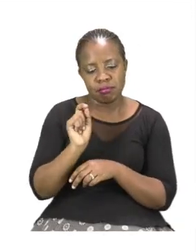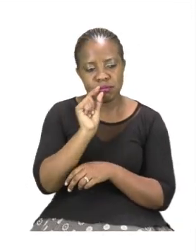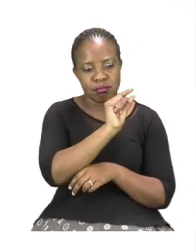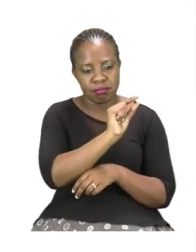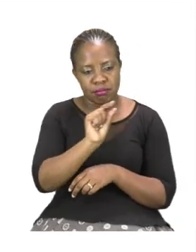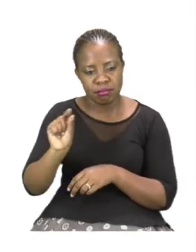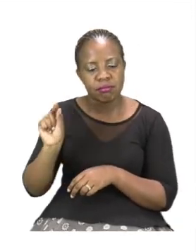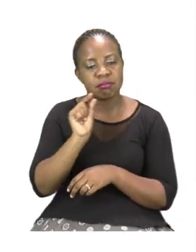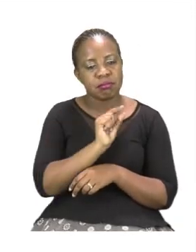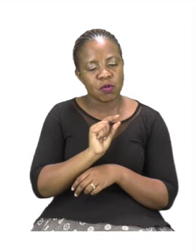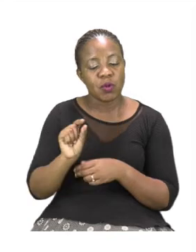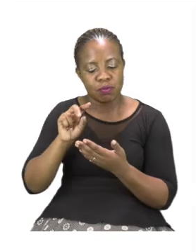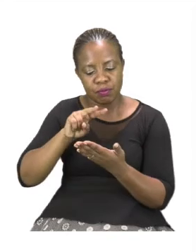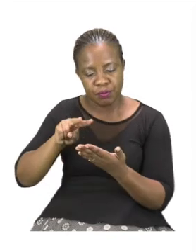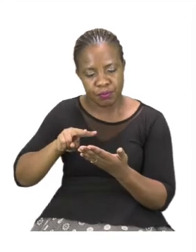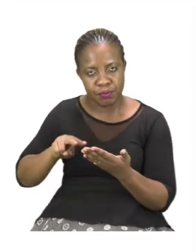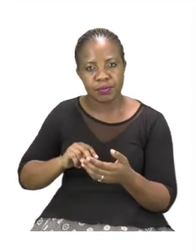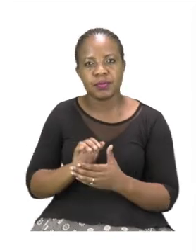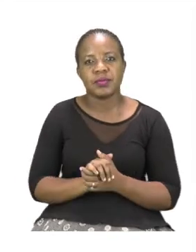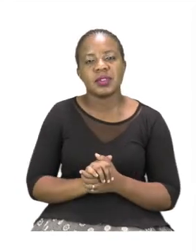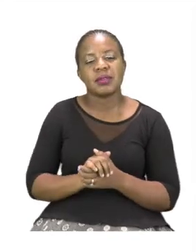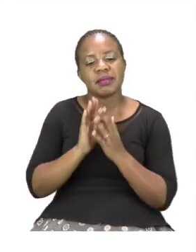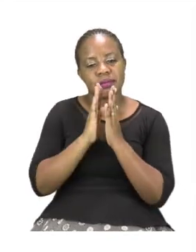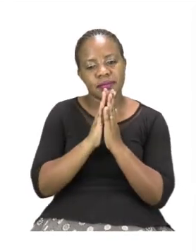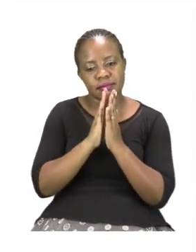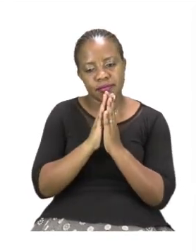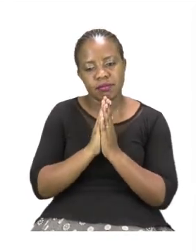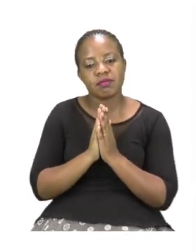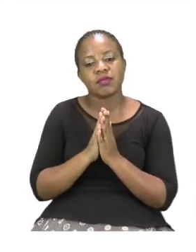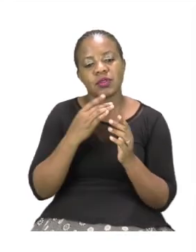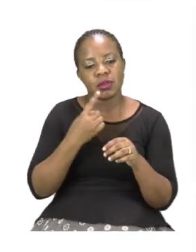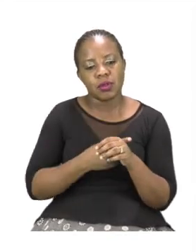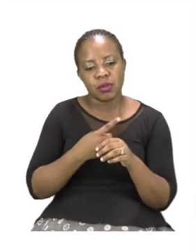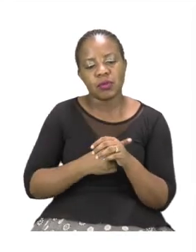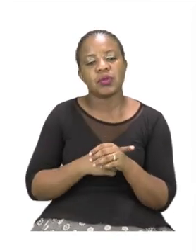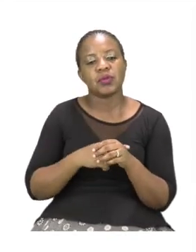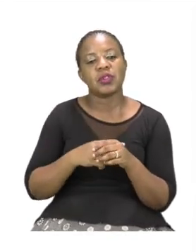them. And I would like you to also use your sight words throughout the week.